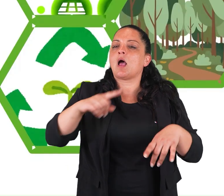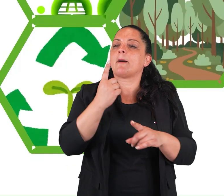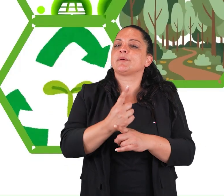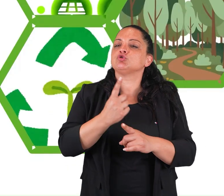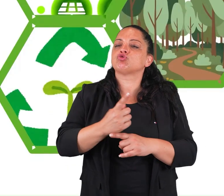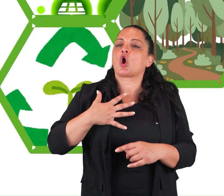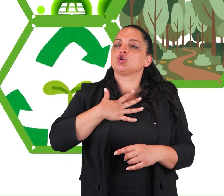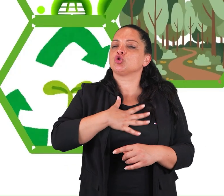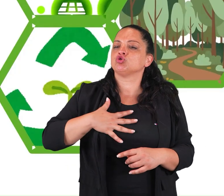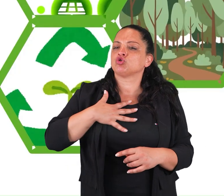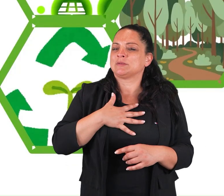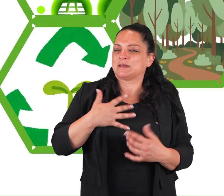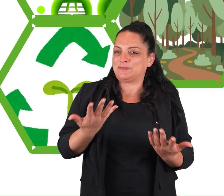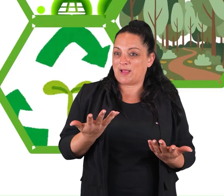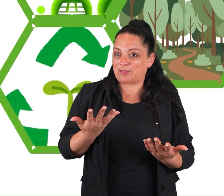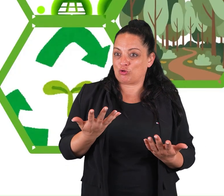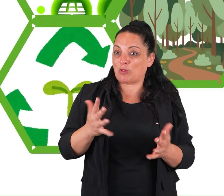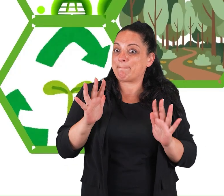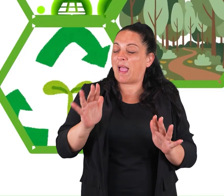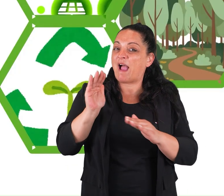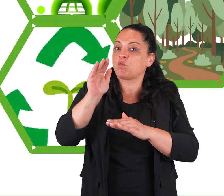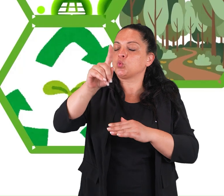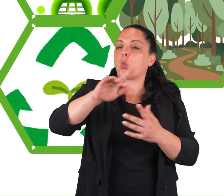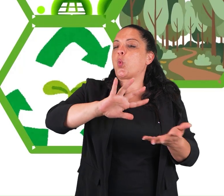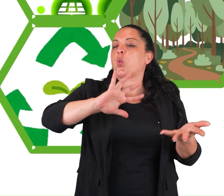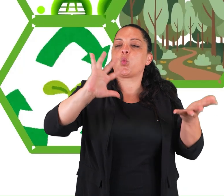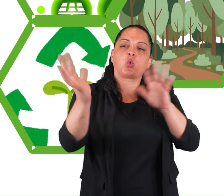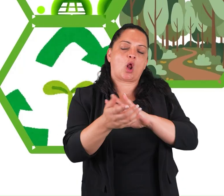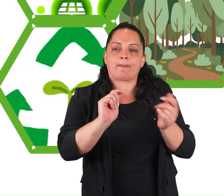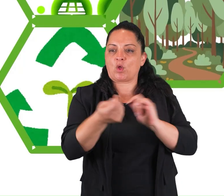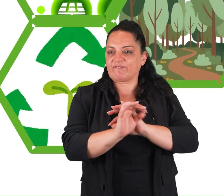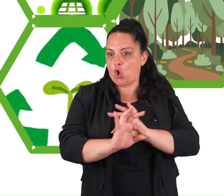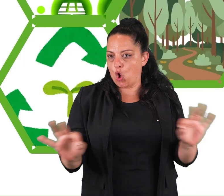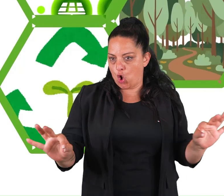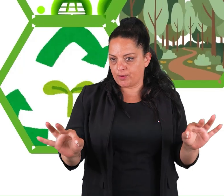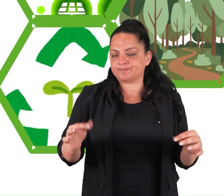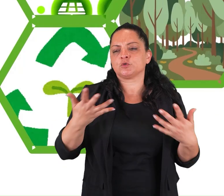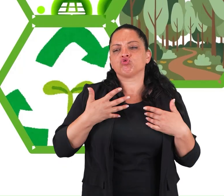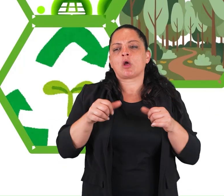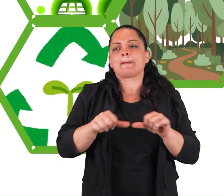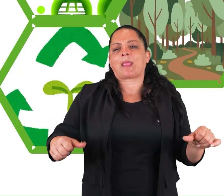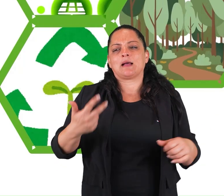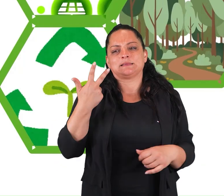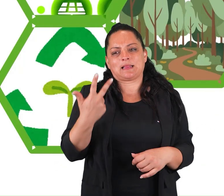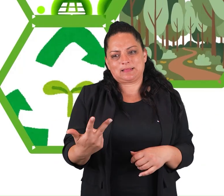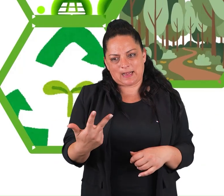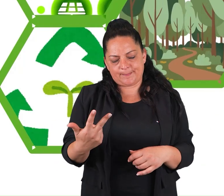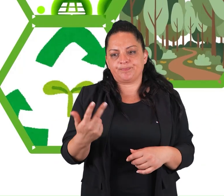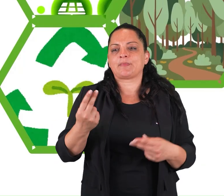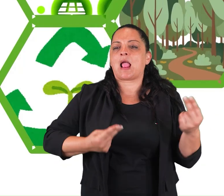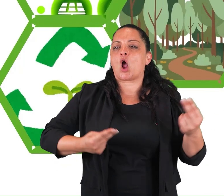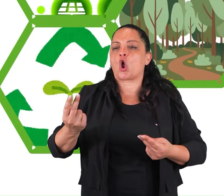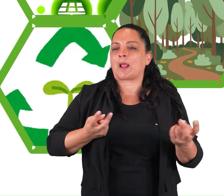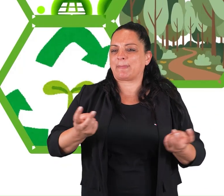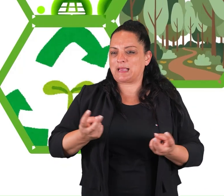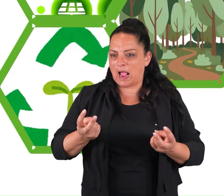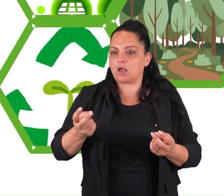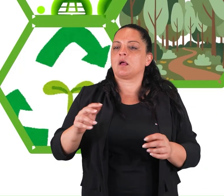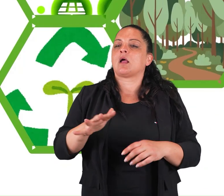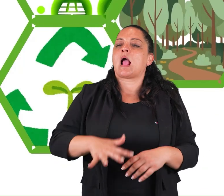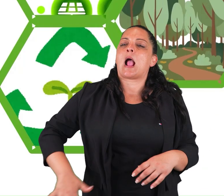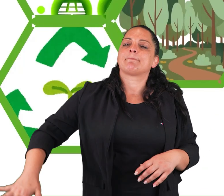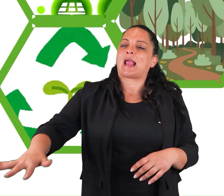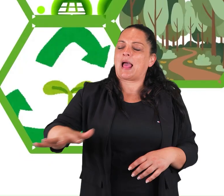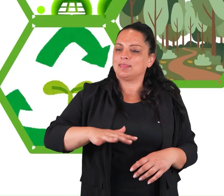our current needs without compromising the ability of future generations to meet theirs. It is based on